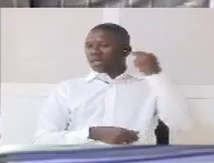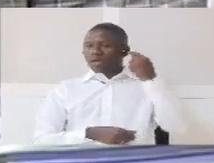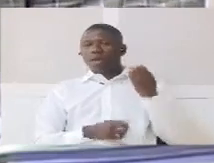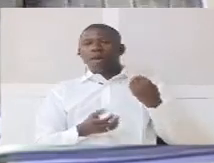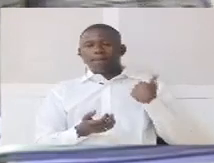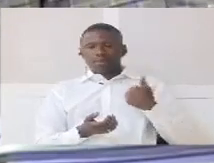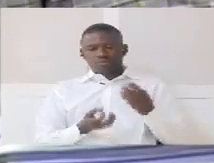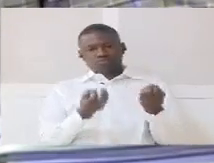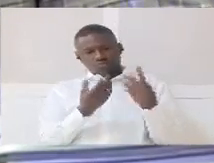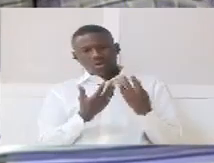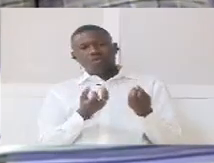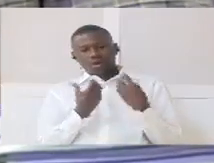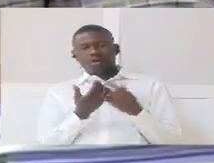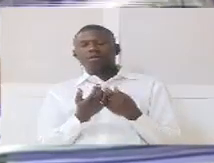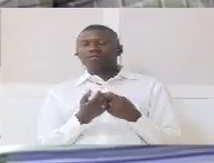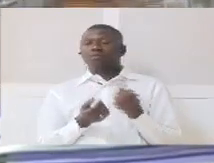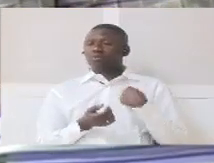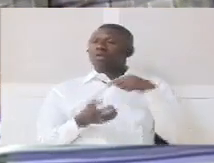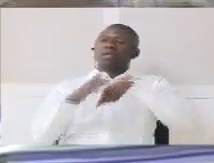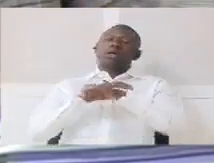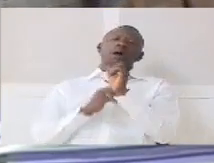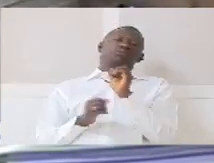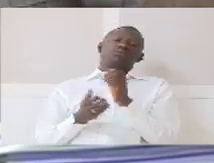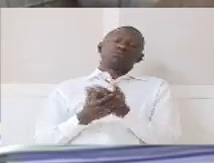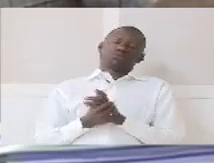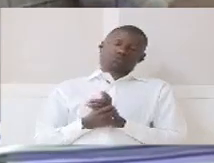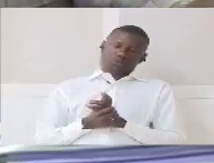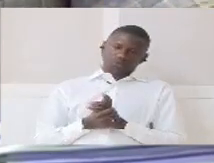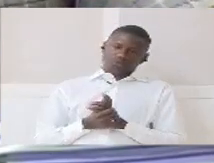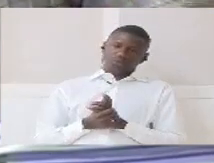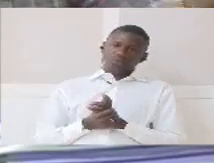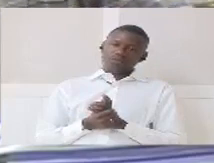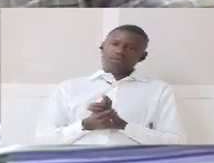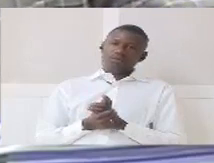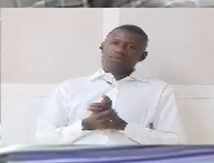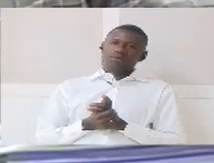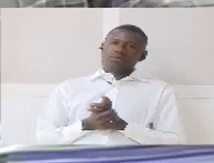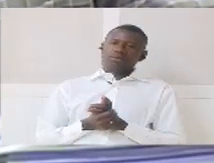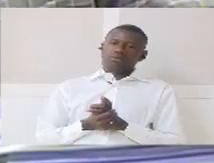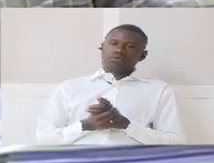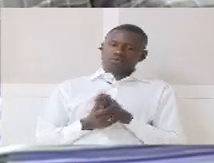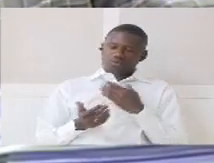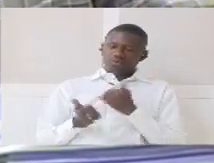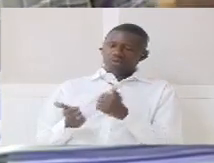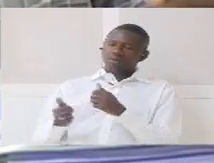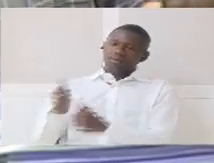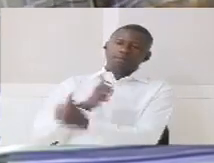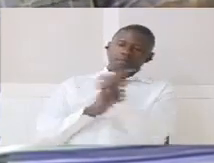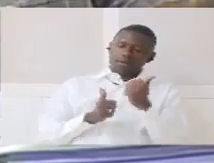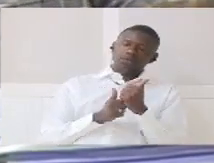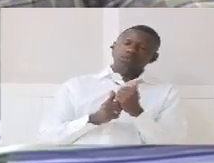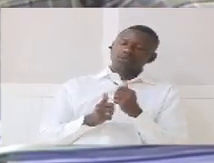right. That's right. Okay, but back to the issue of denial of discharge. Are you aware that Sana Sabali